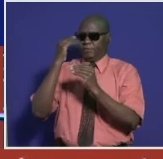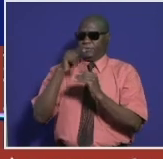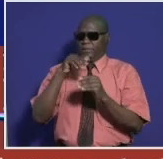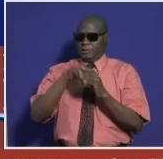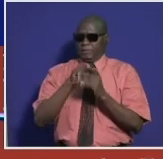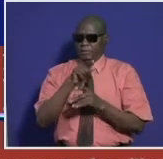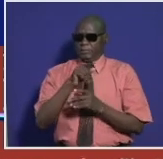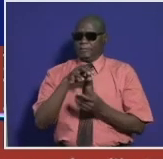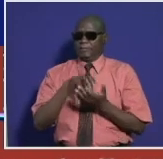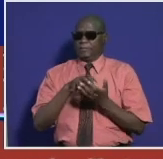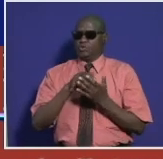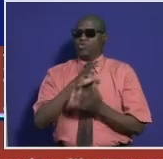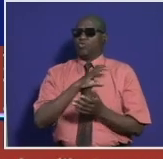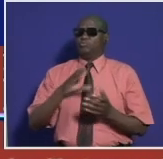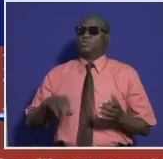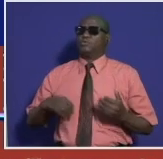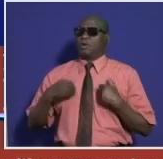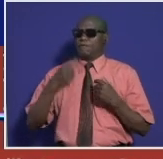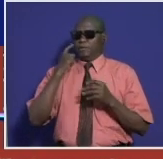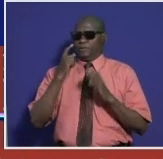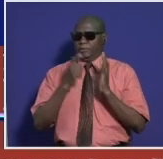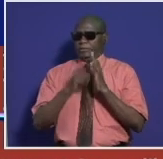case, the commission has recognized teachers